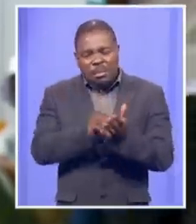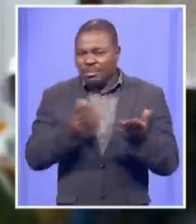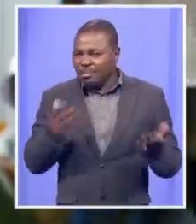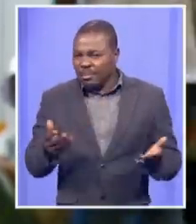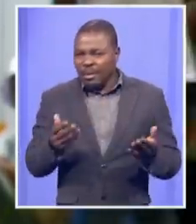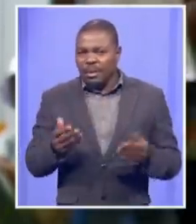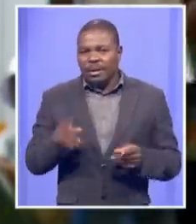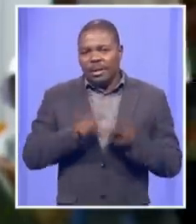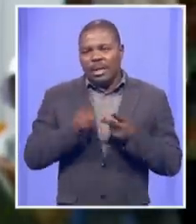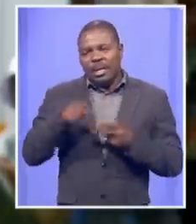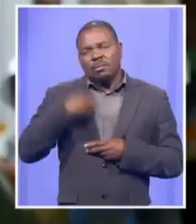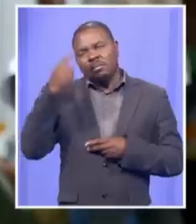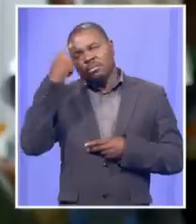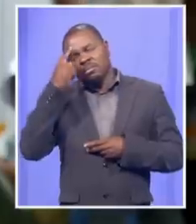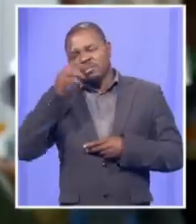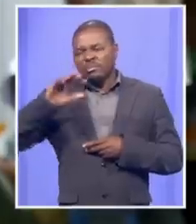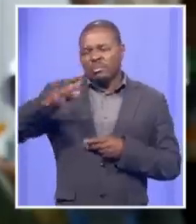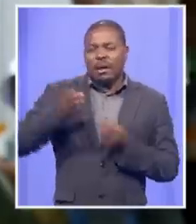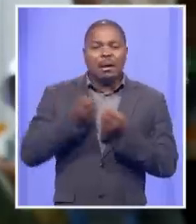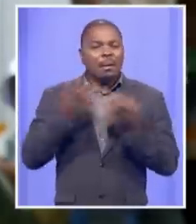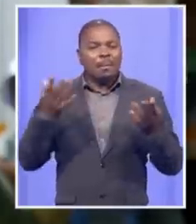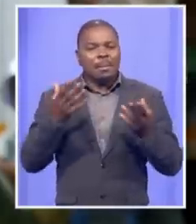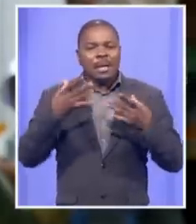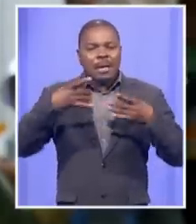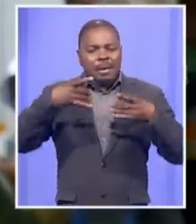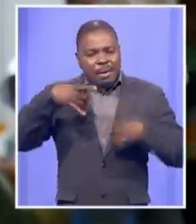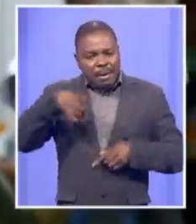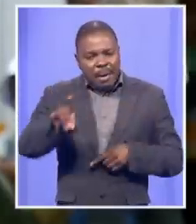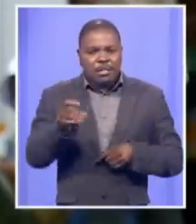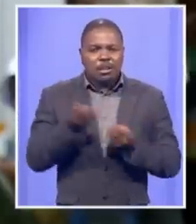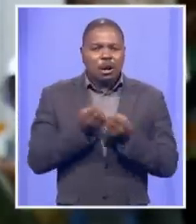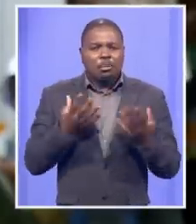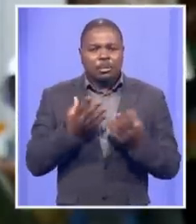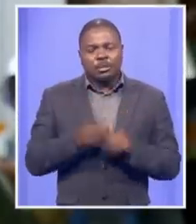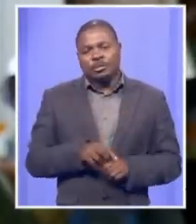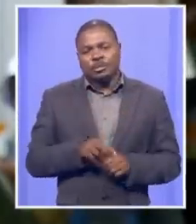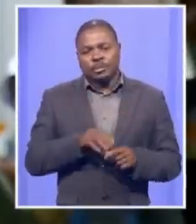what are they estimating, the cash value of what was taken on these